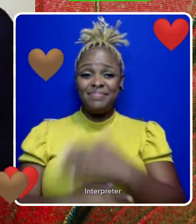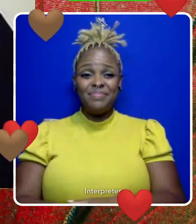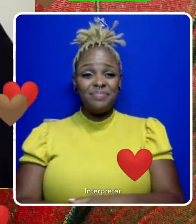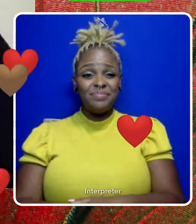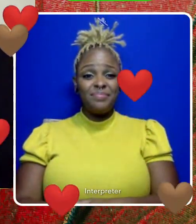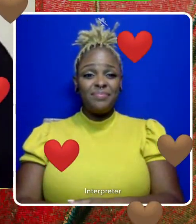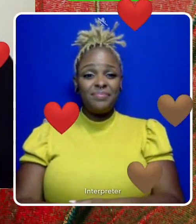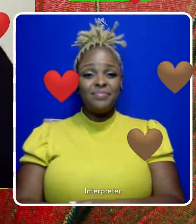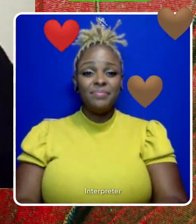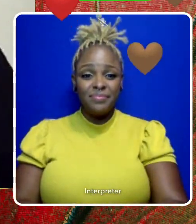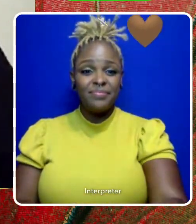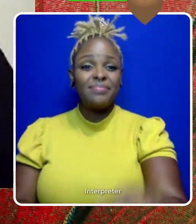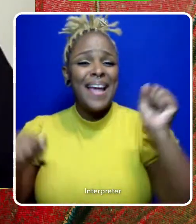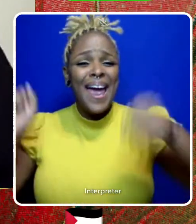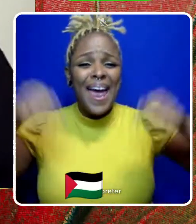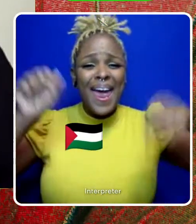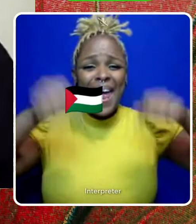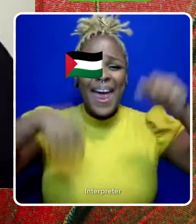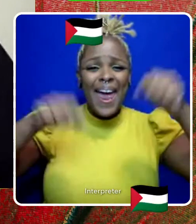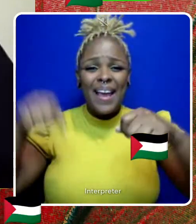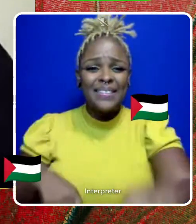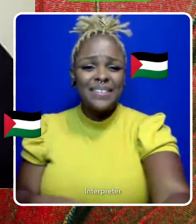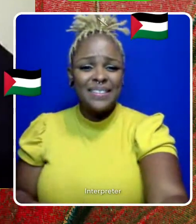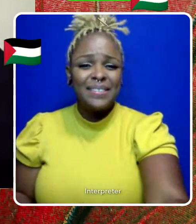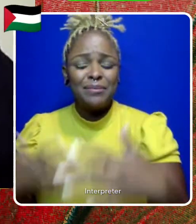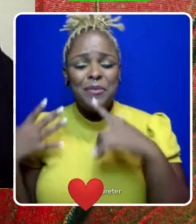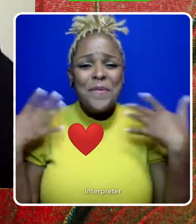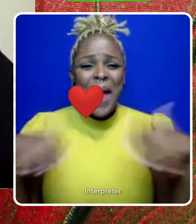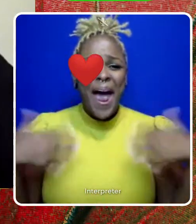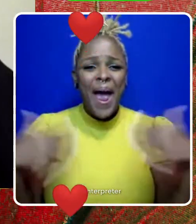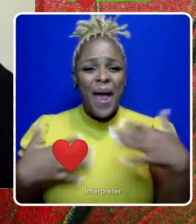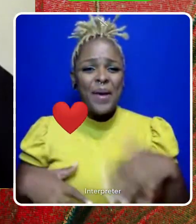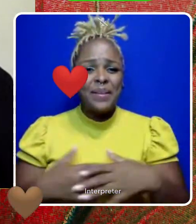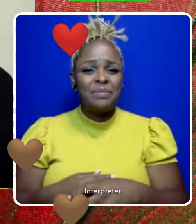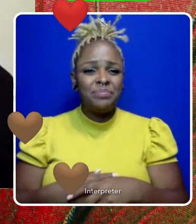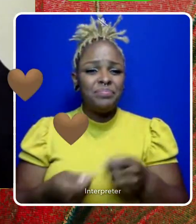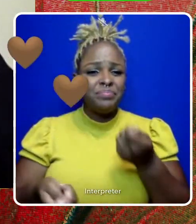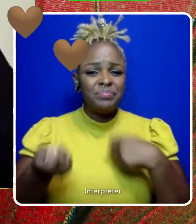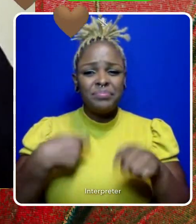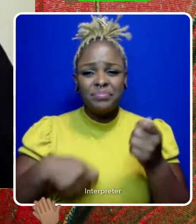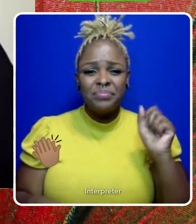Yeah. When I say let's get Yusuf free, let's get